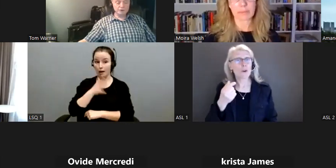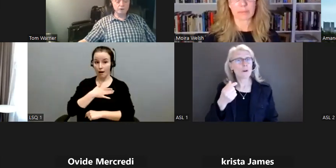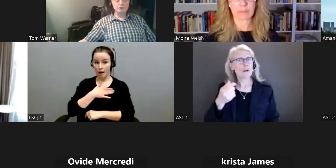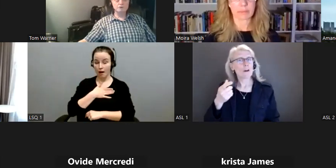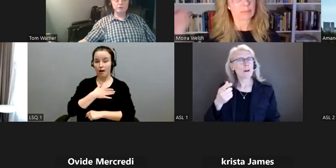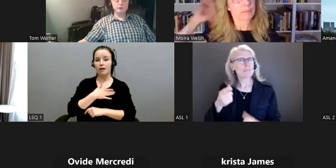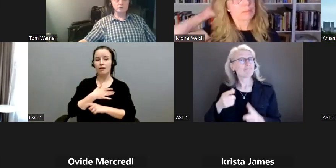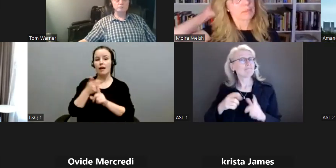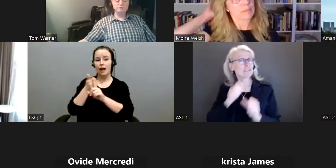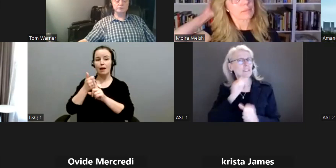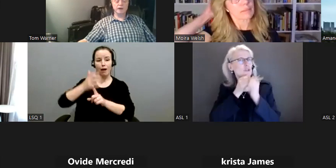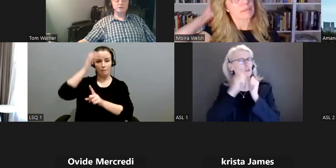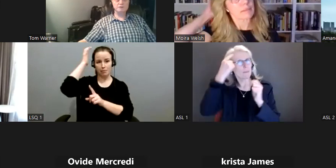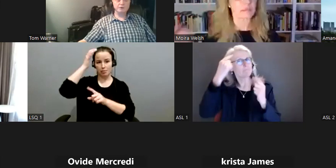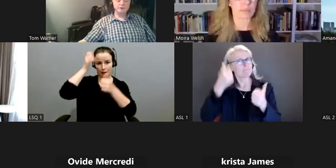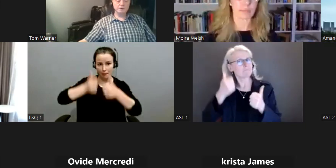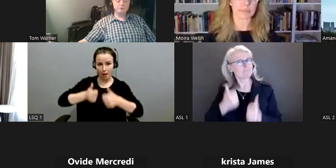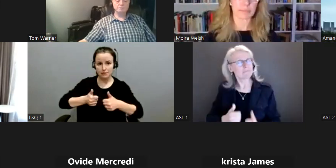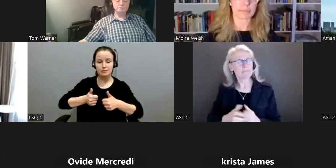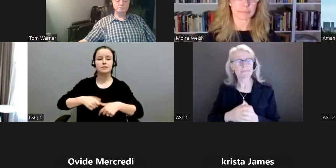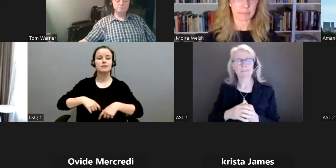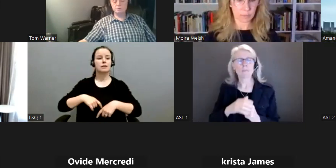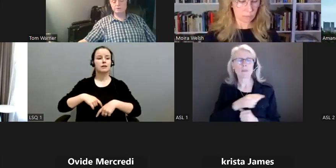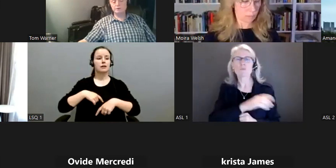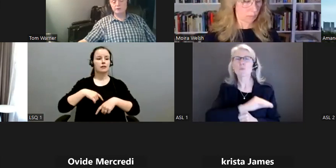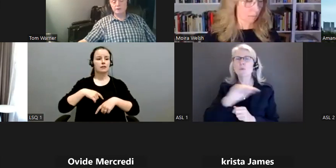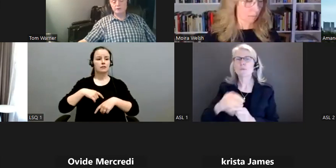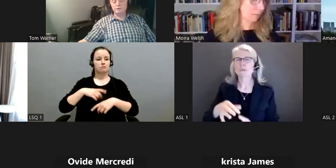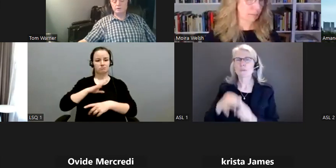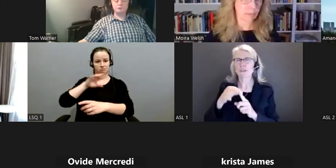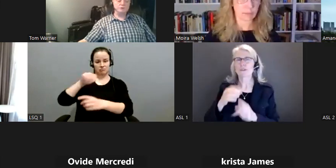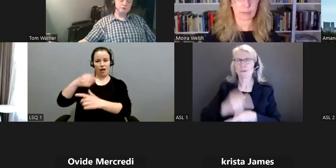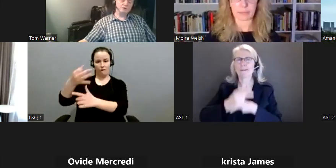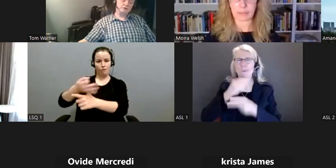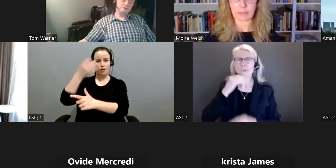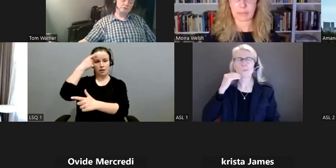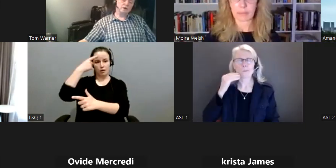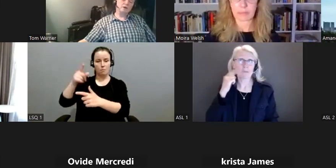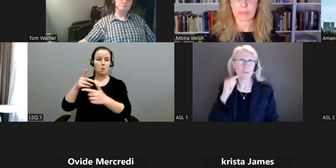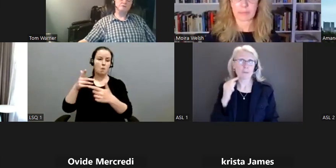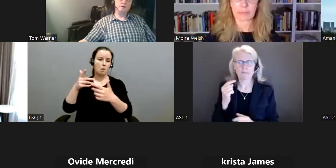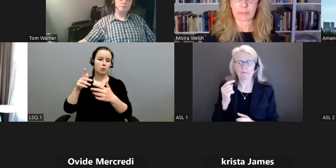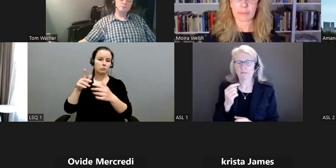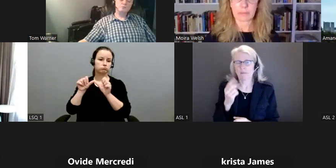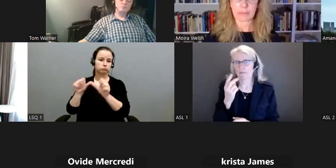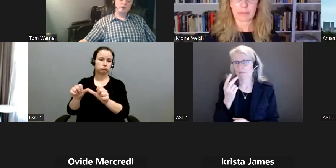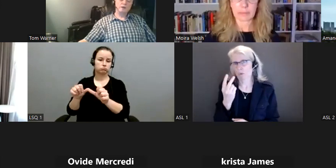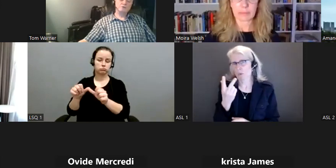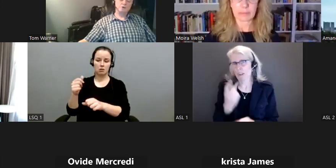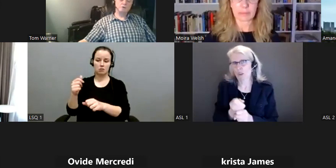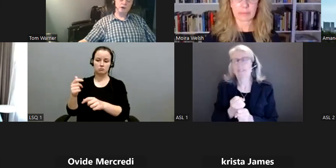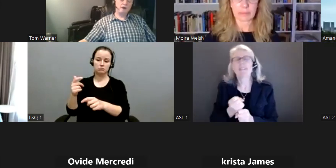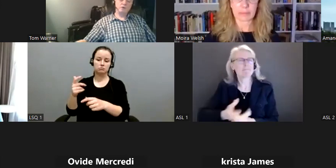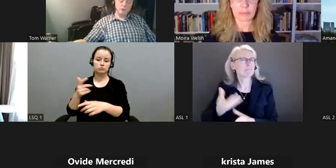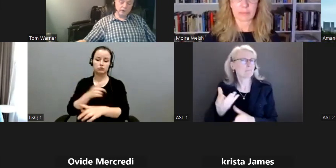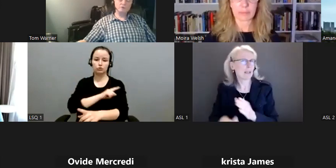was in a long-term care home for the last 3 or so years of her life. And